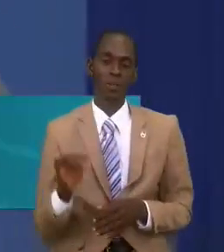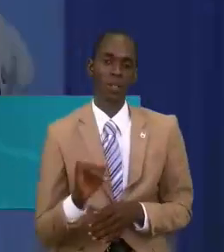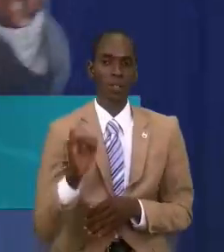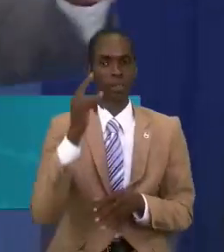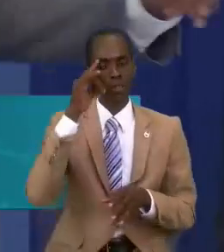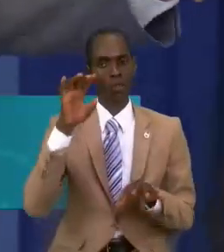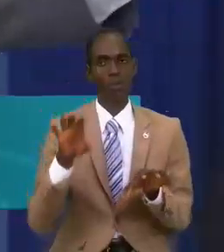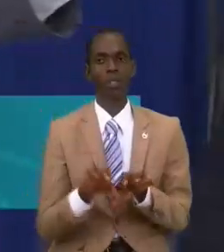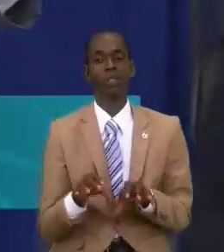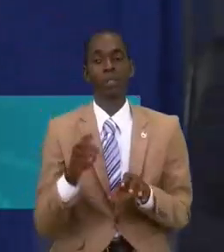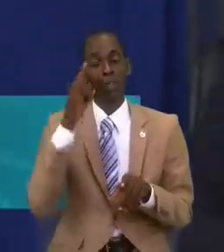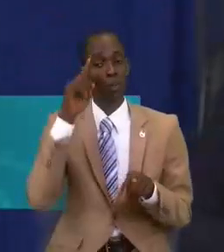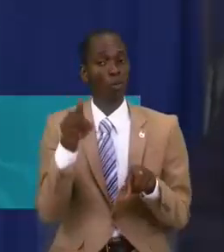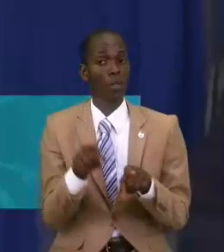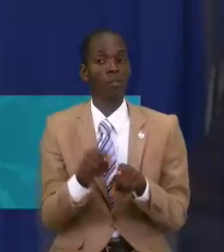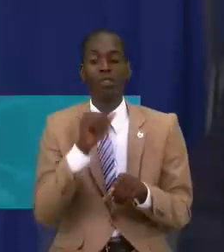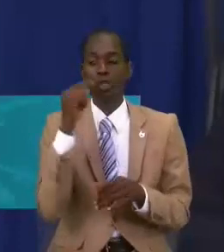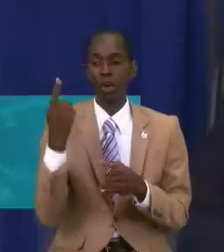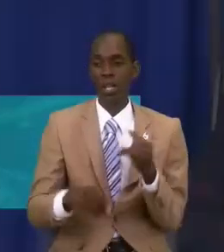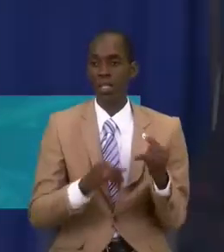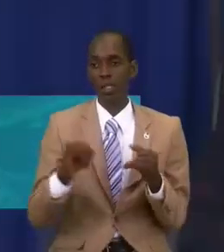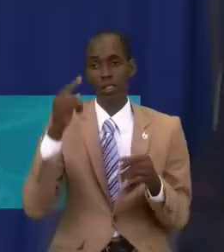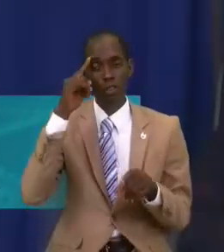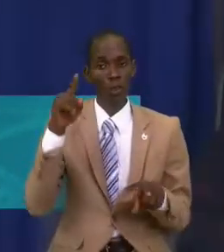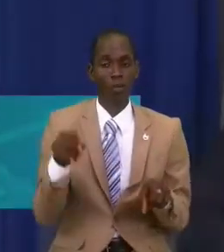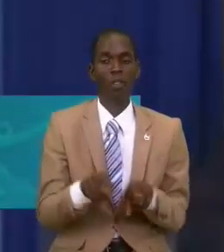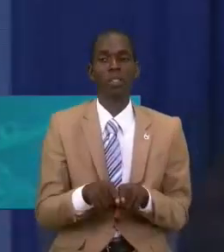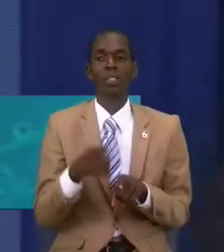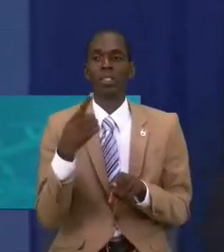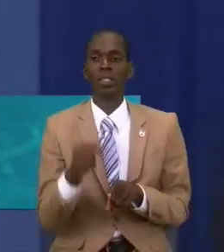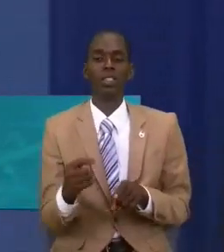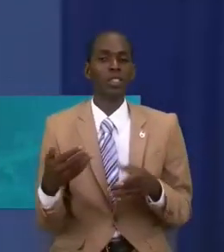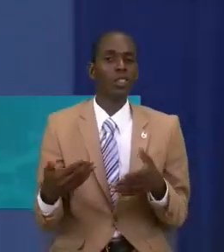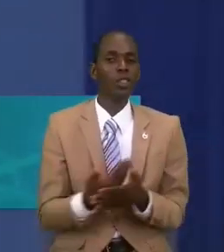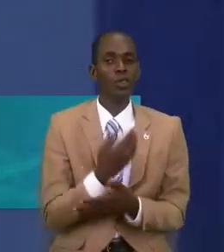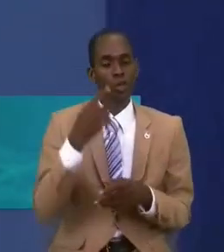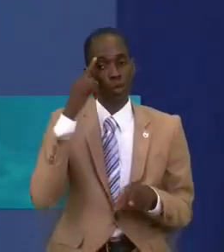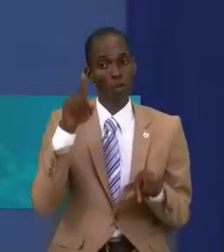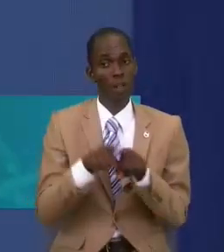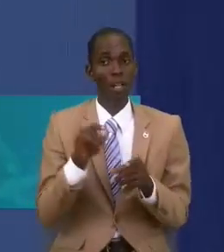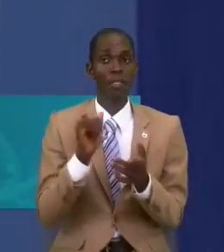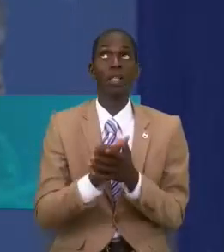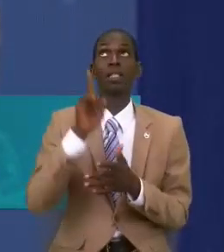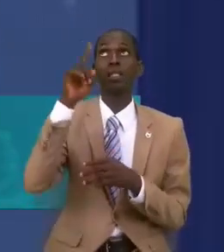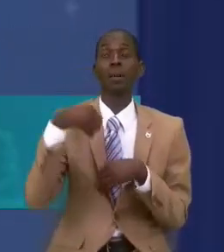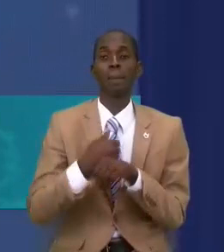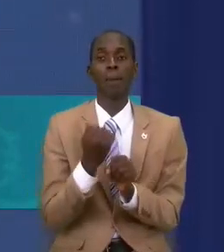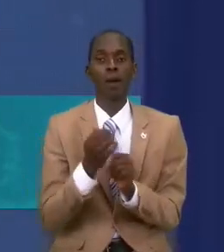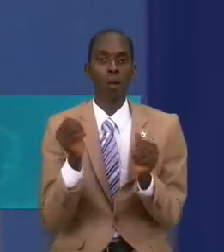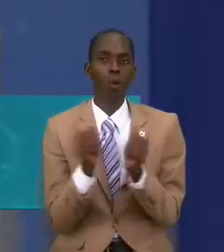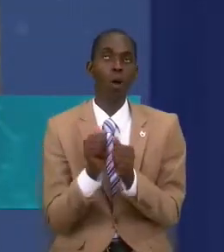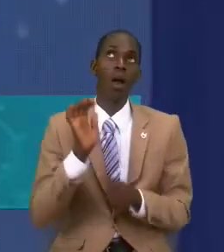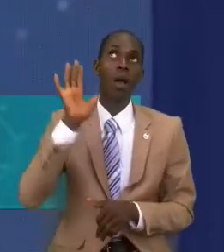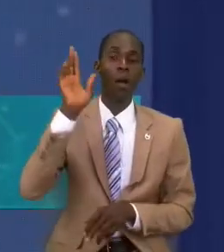covenant, the new covenant that he makes with his people through his only begotten Son. And he